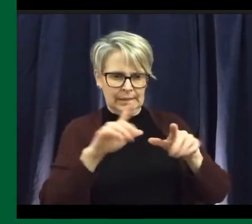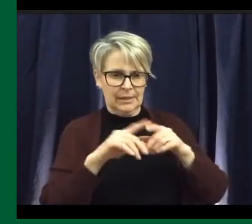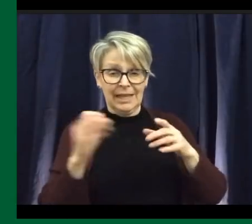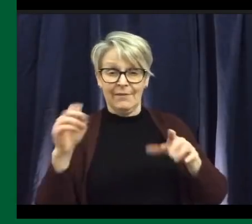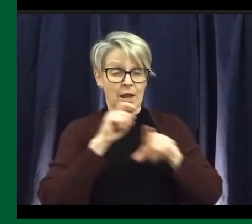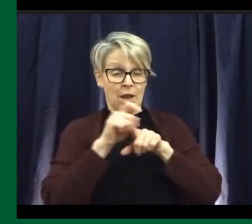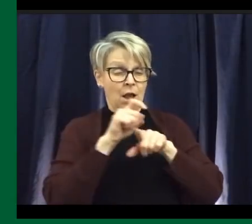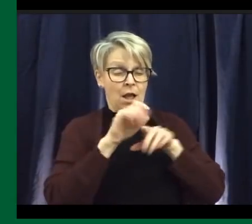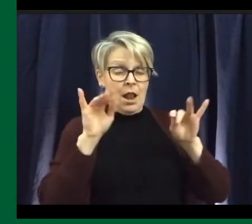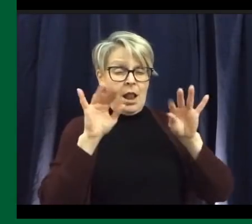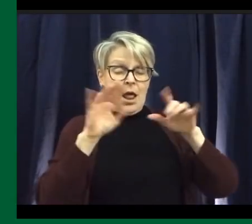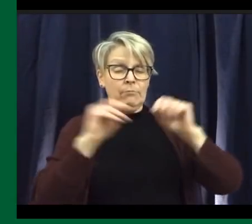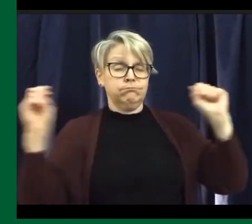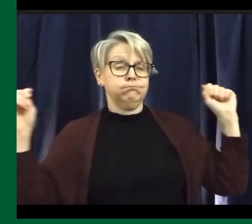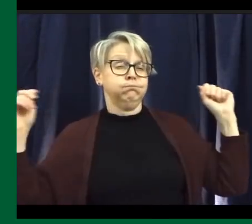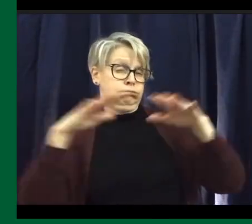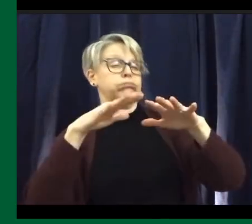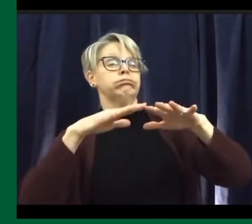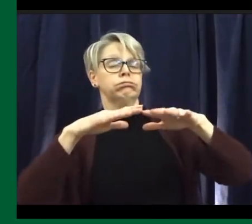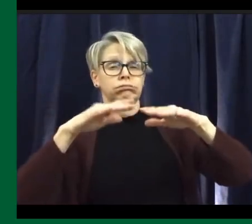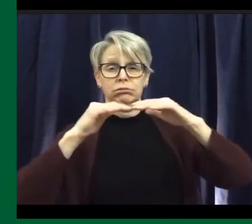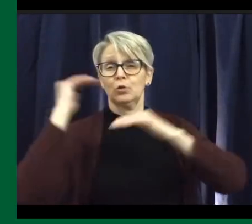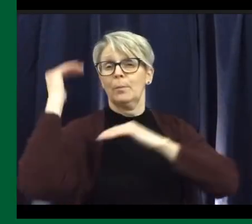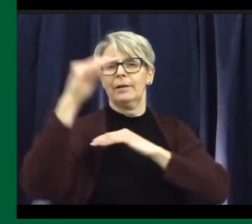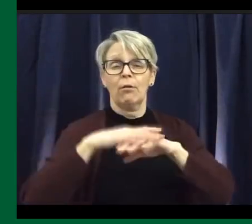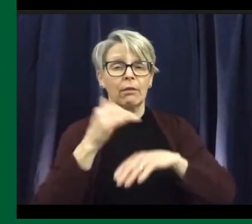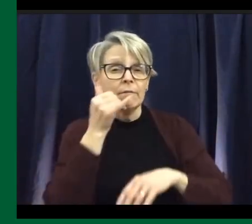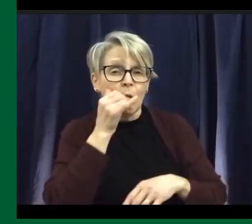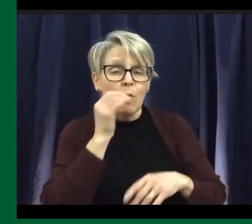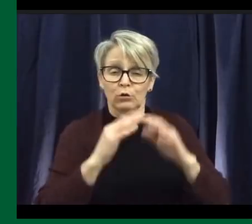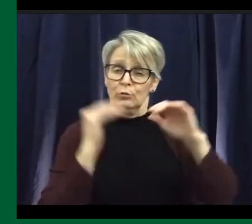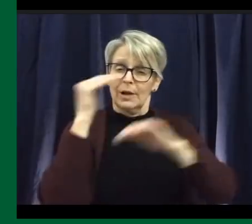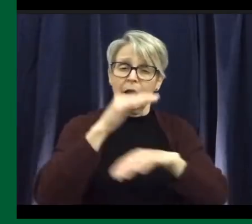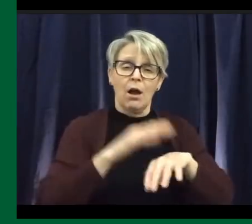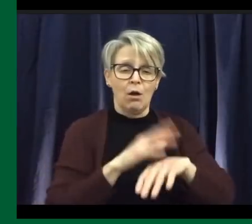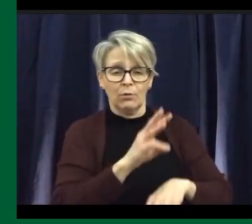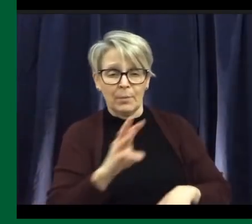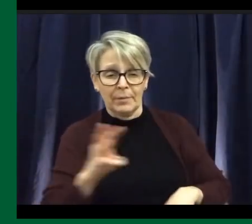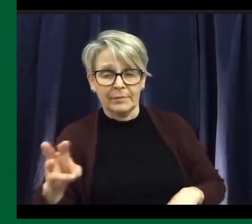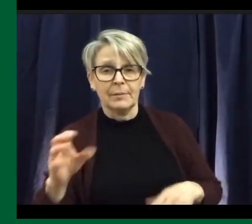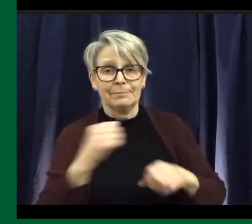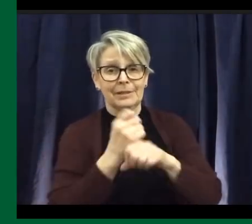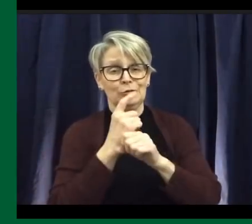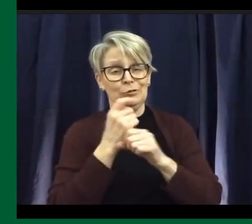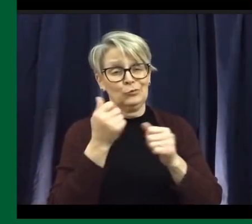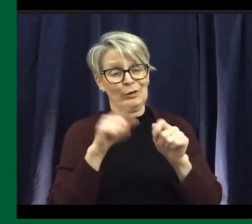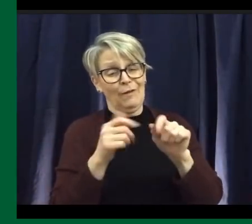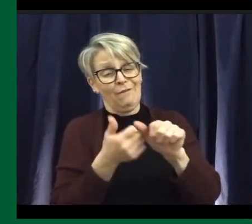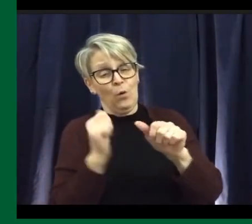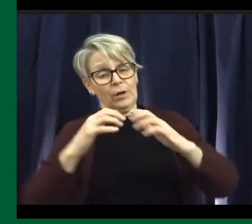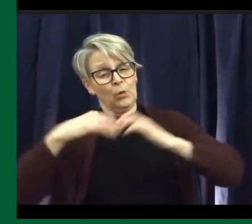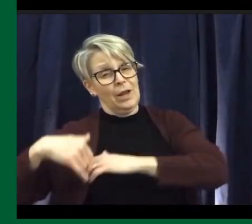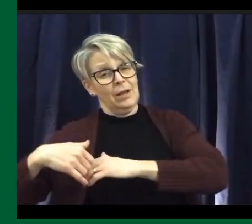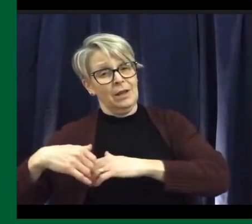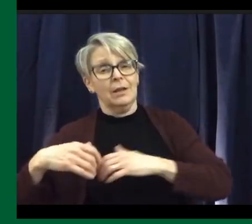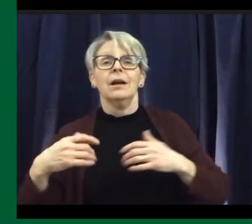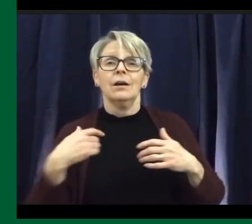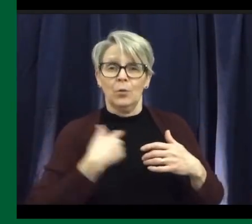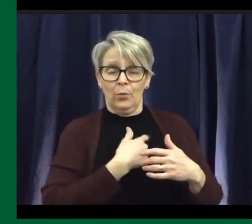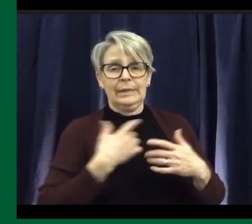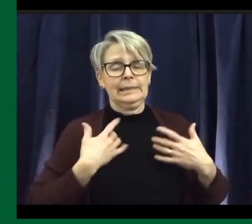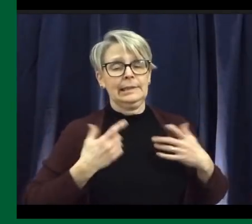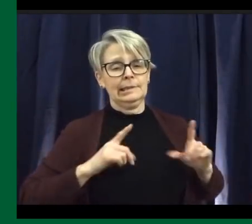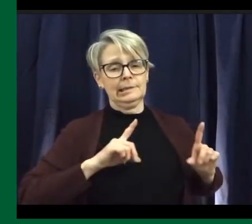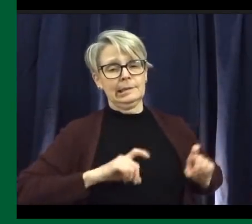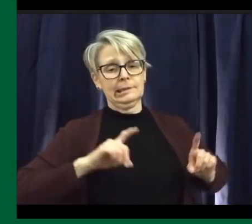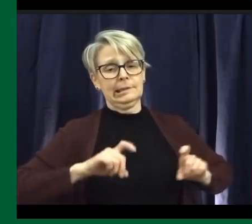the capability on both the phone line and the online booking system. And one of the things that we've been doing is trialing, as I said, working through